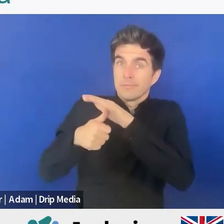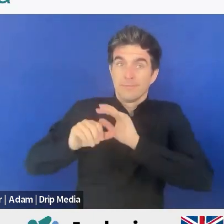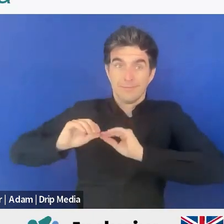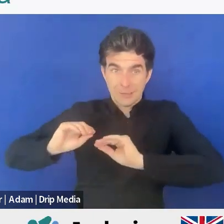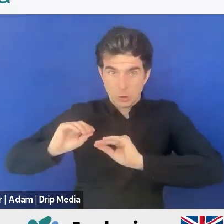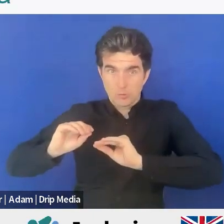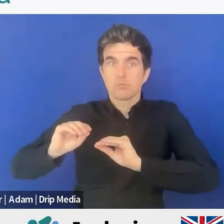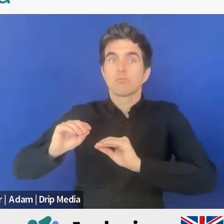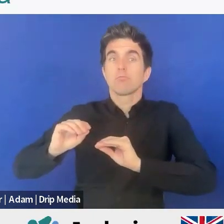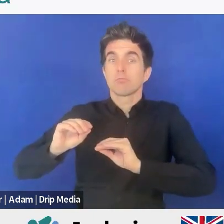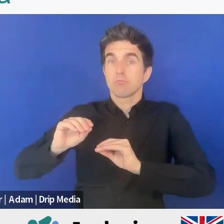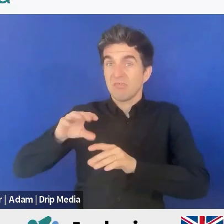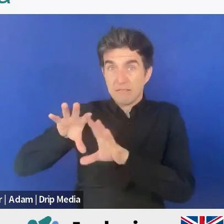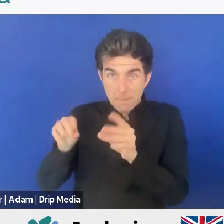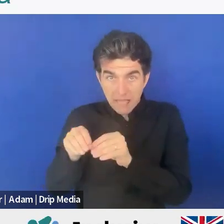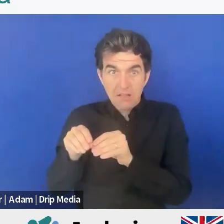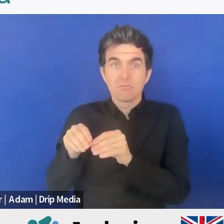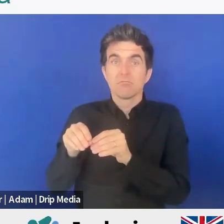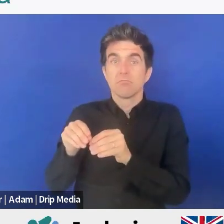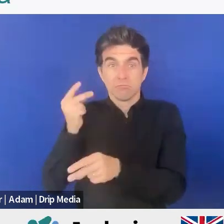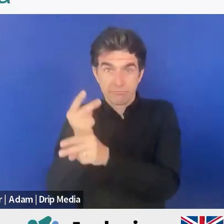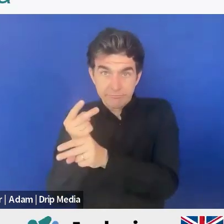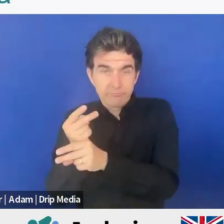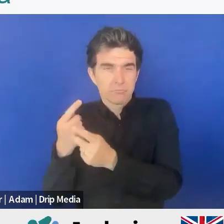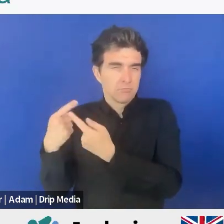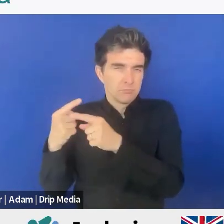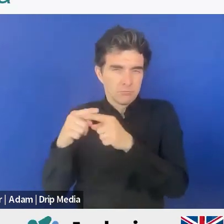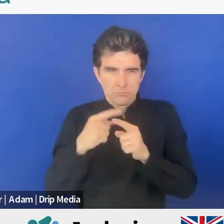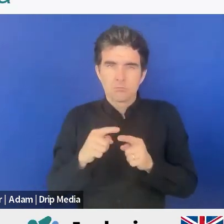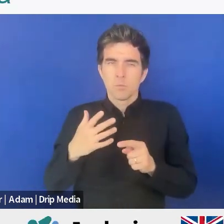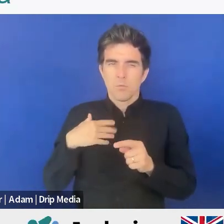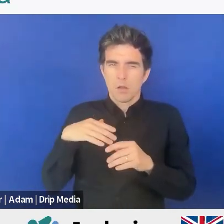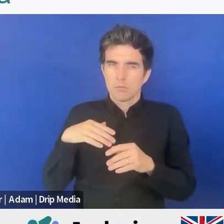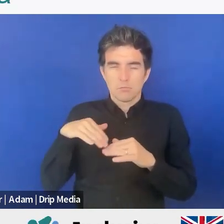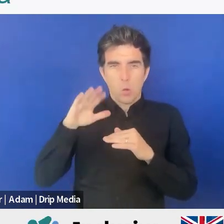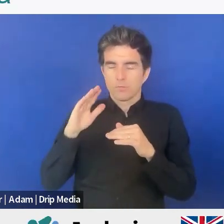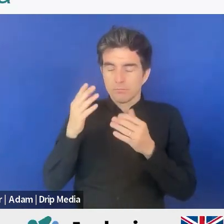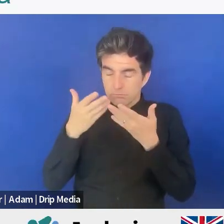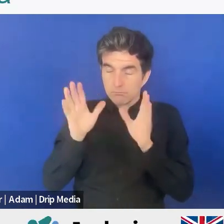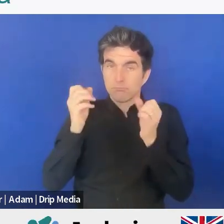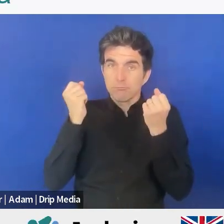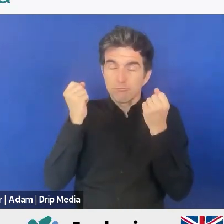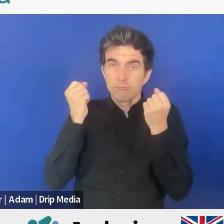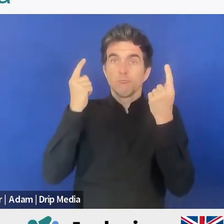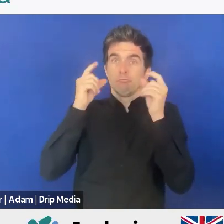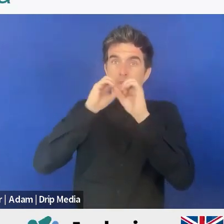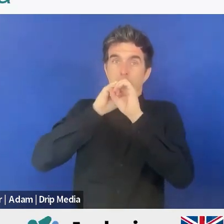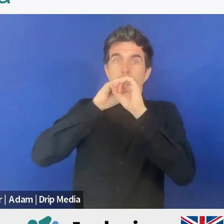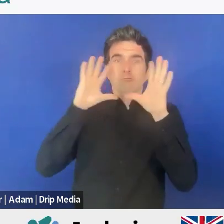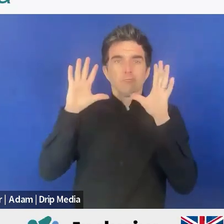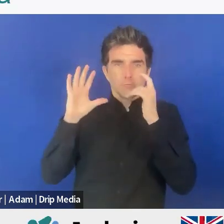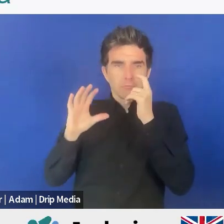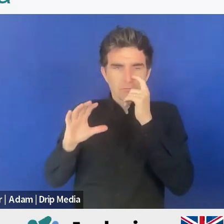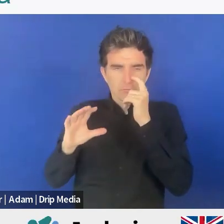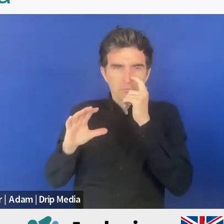by disability, and also the fact that usually children both in school with disabilities and children out of school